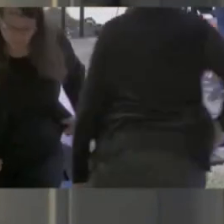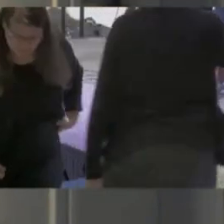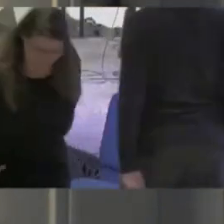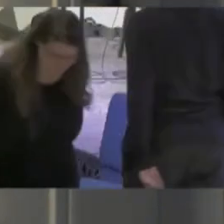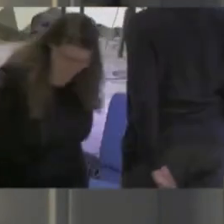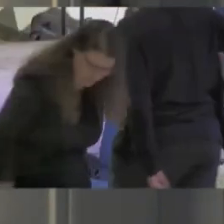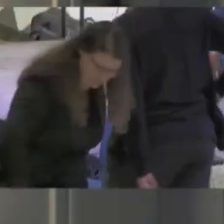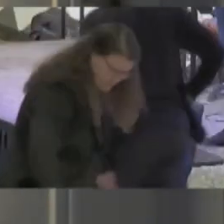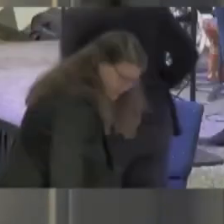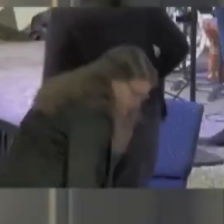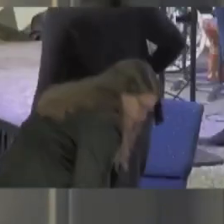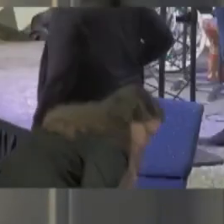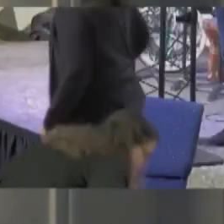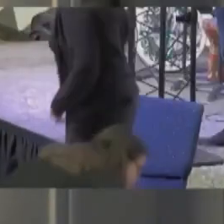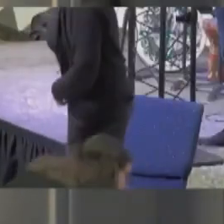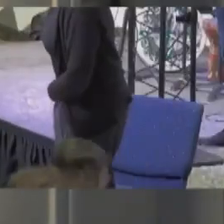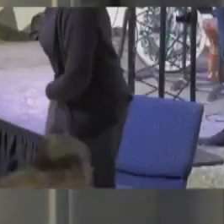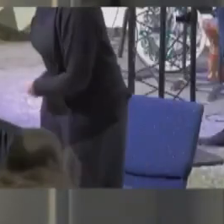Oh, well, there we are.